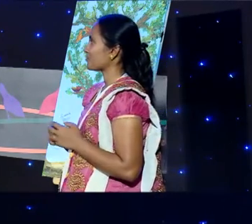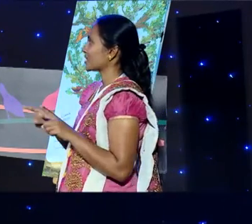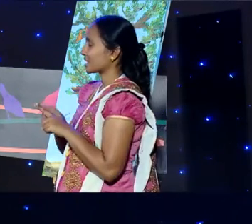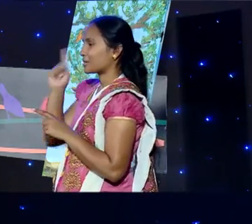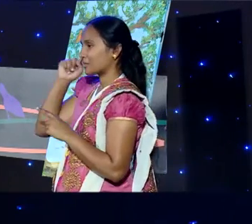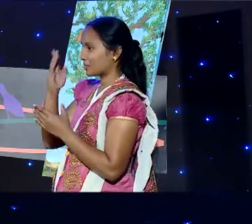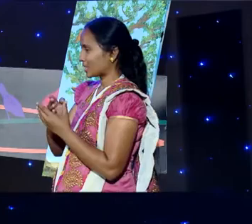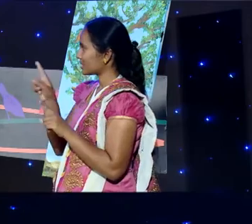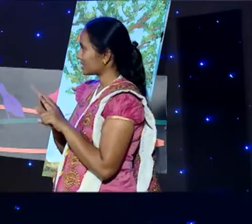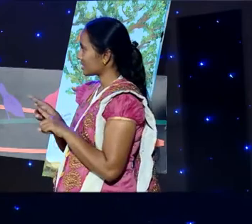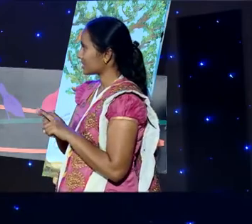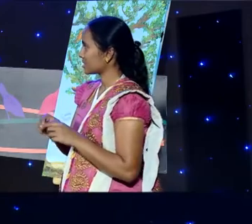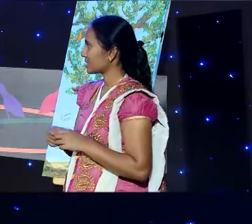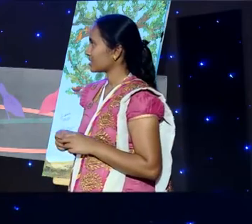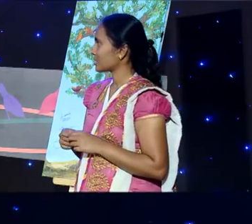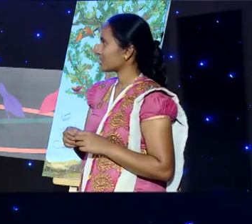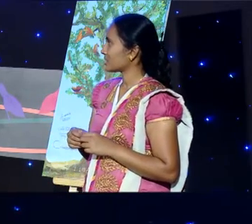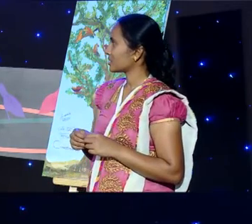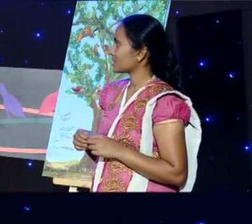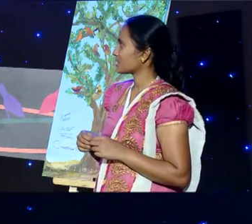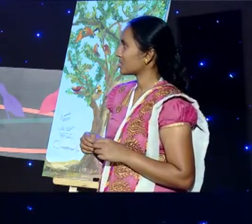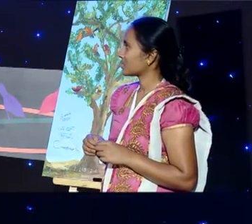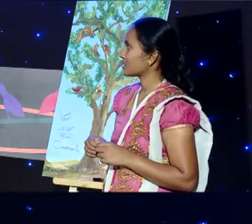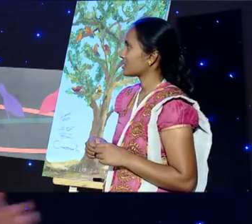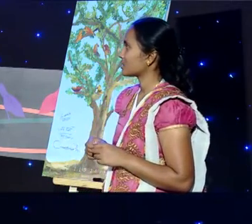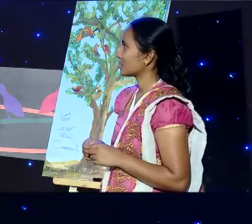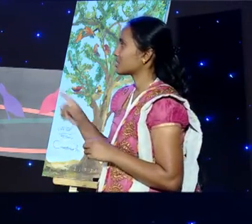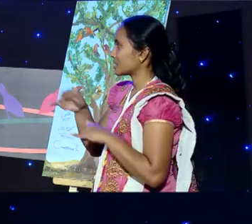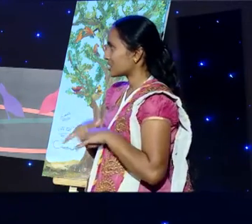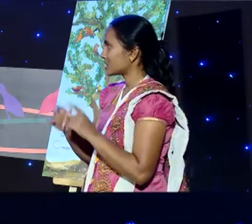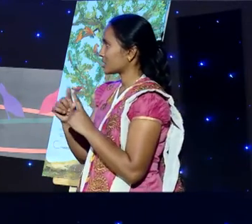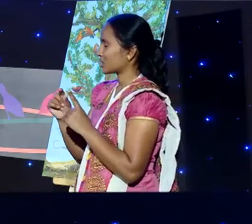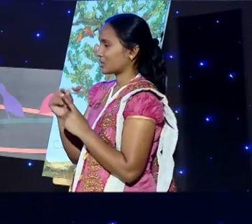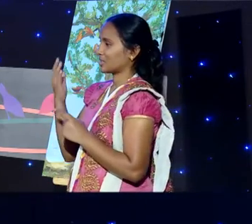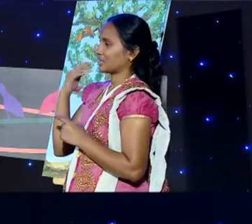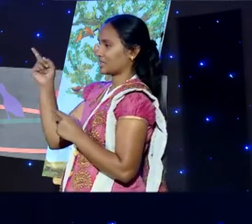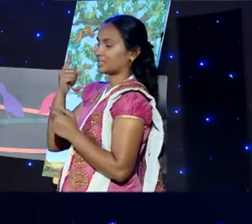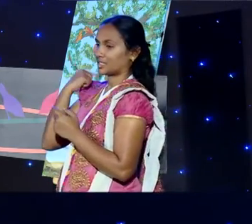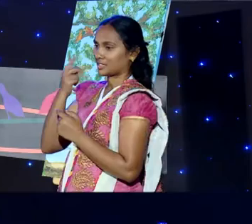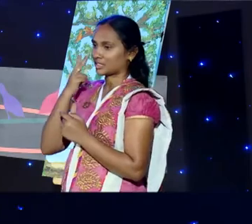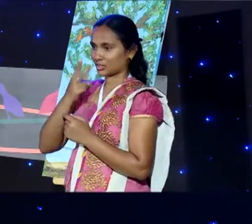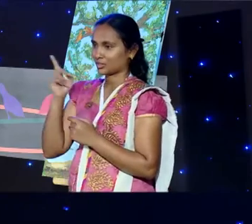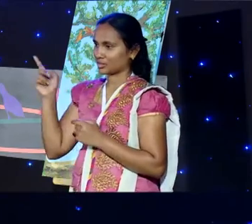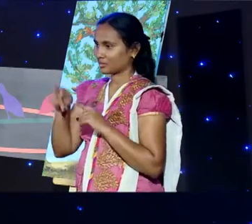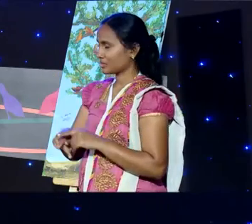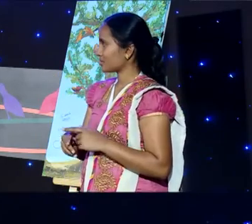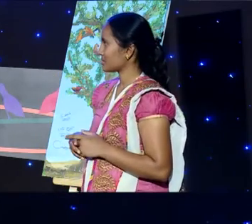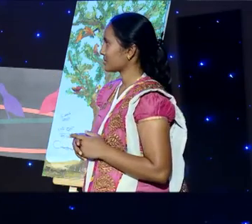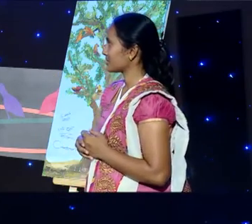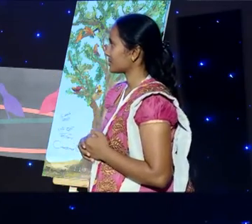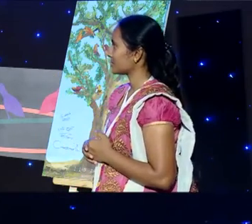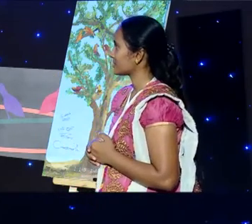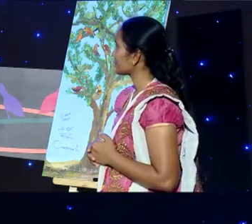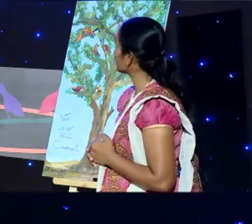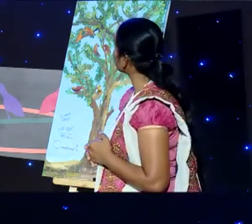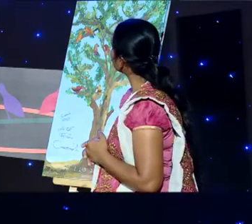in one of the 6th largest city in India, he decides to do this. He's still doing it. I just saw him yesterday. Everyone asks him. He